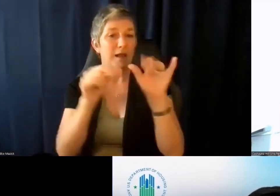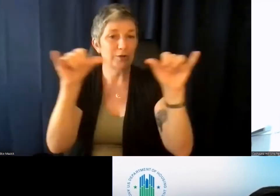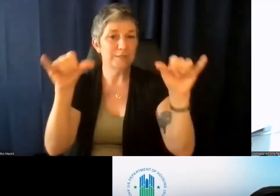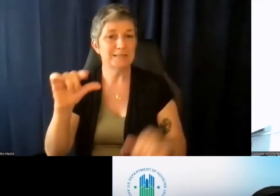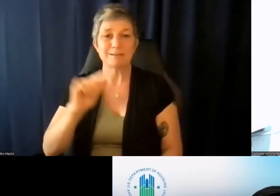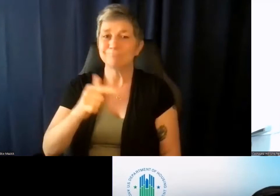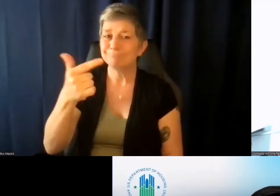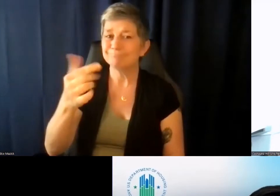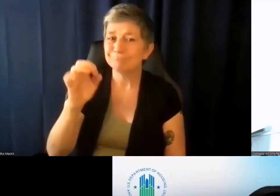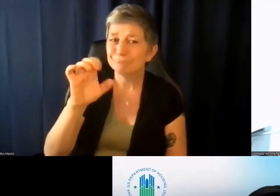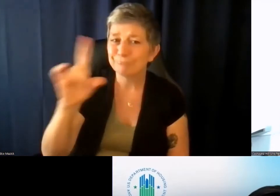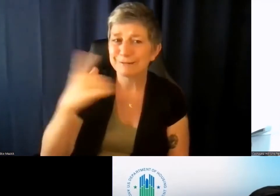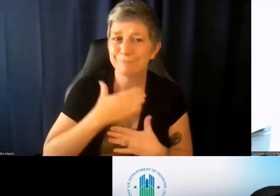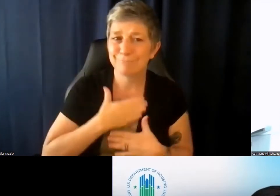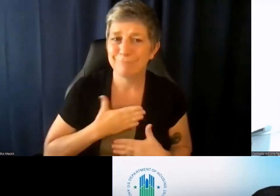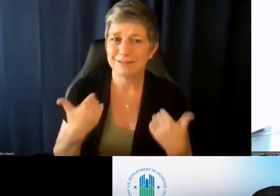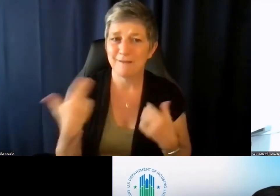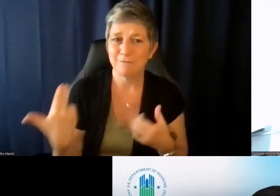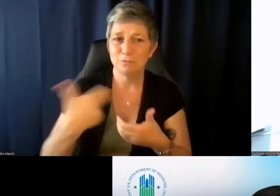it's a pleasure to have you join us today.